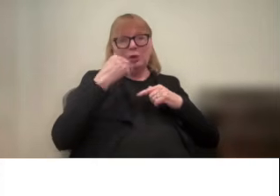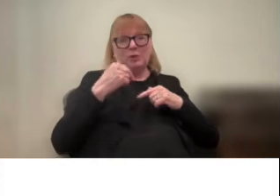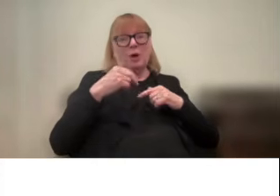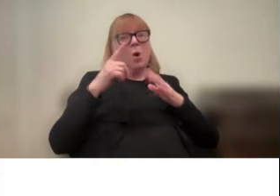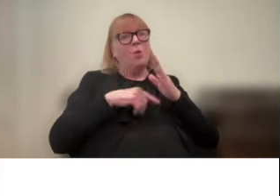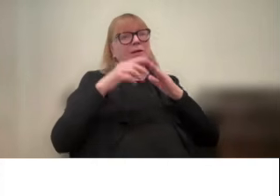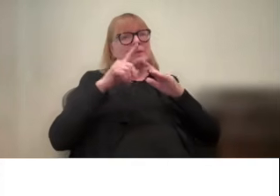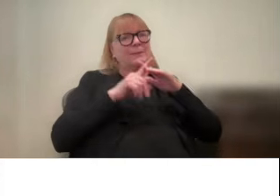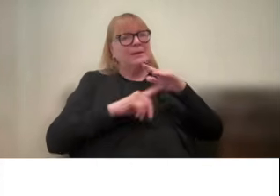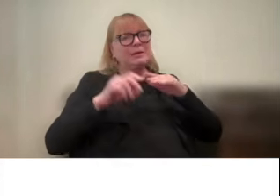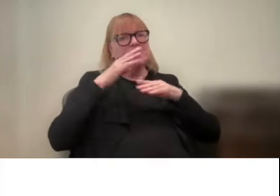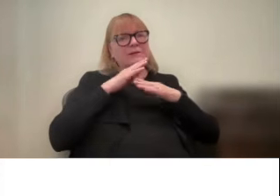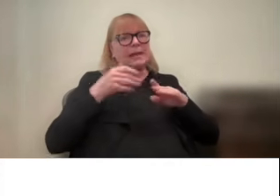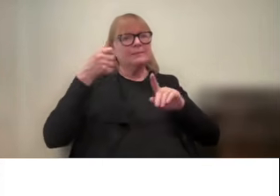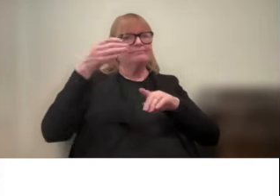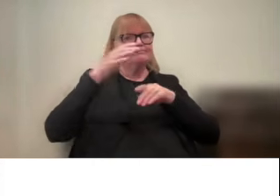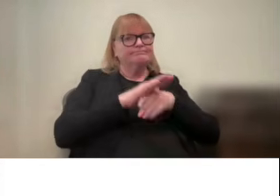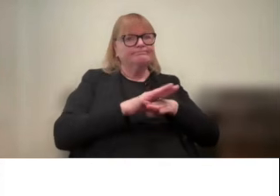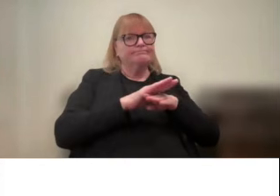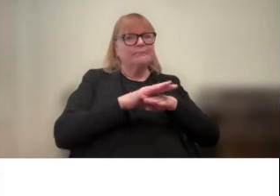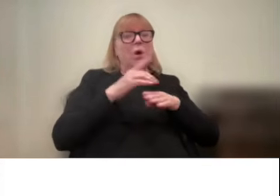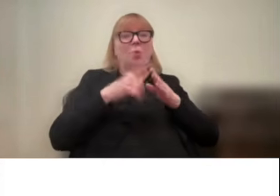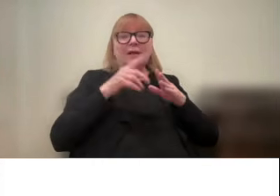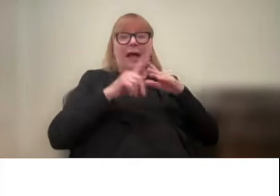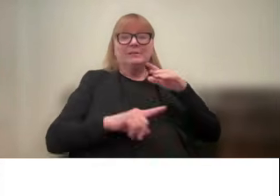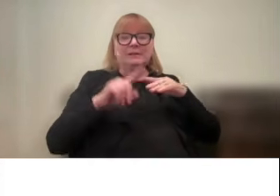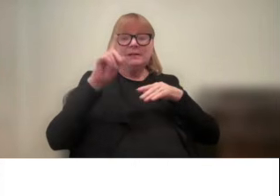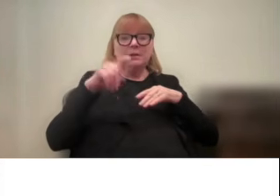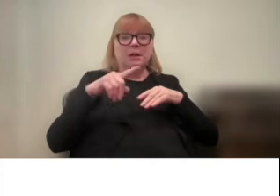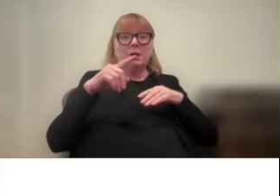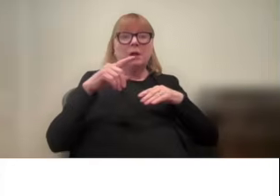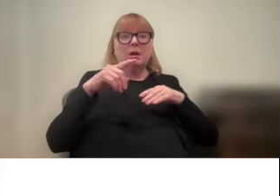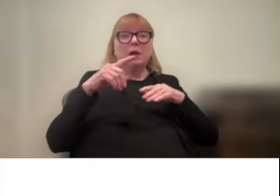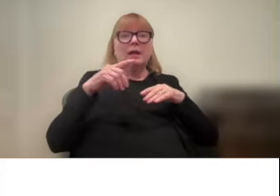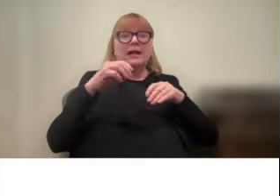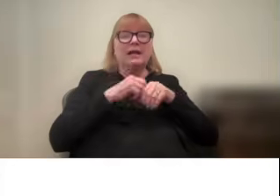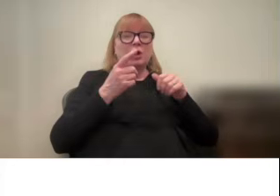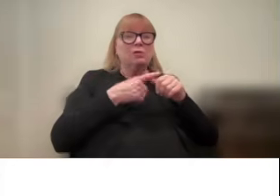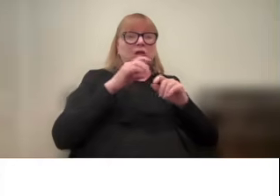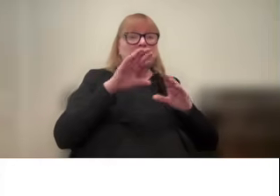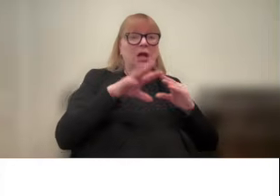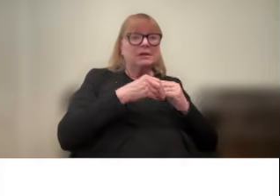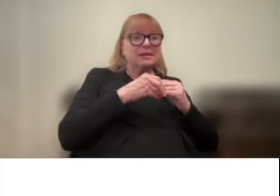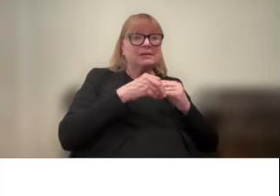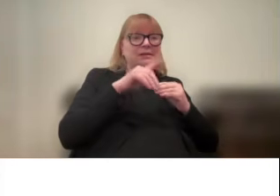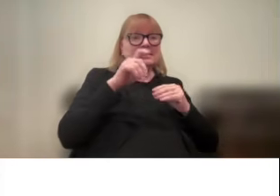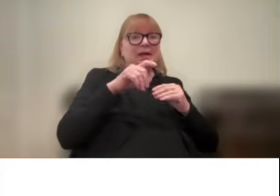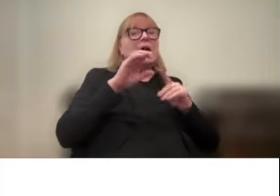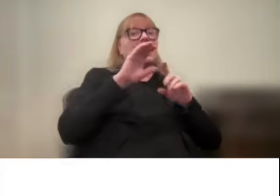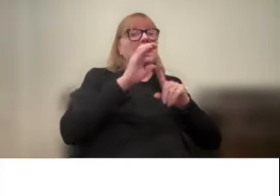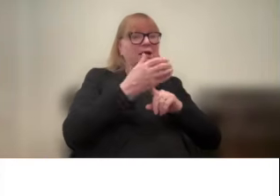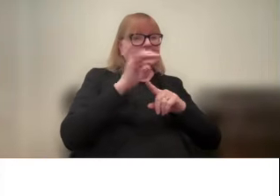What's missing or silenced? What's absence? What's absent in the original context